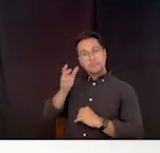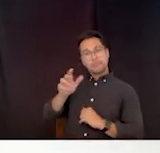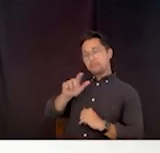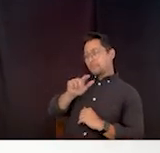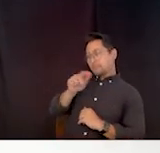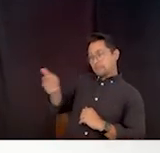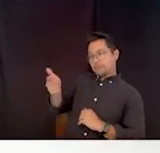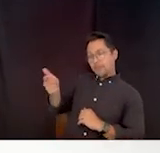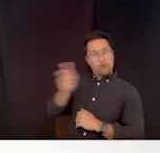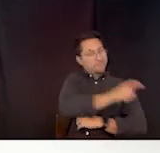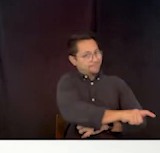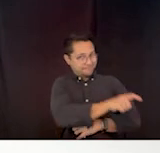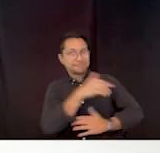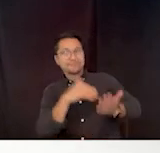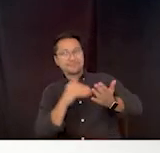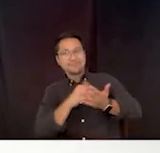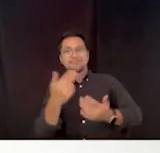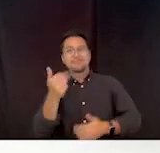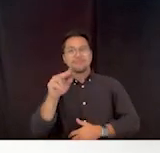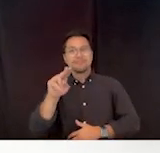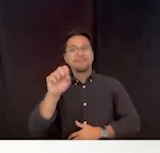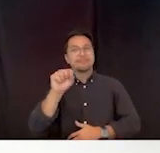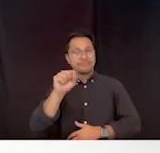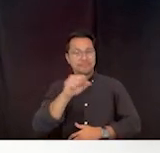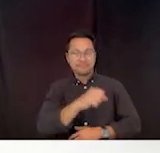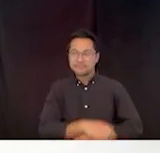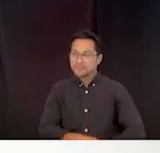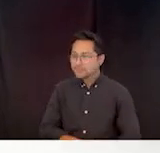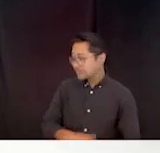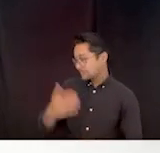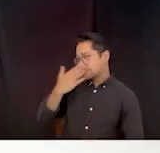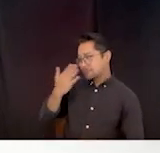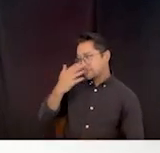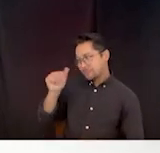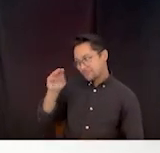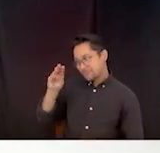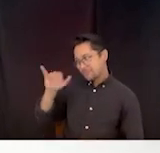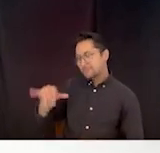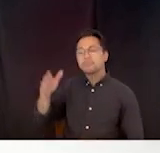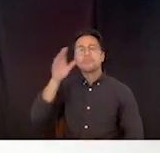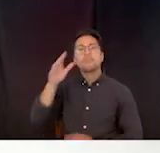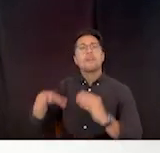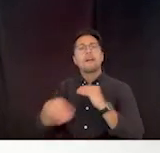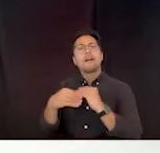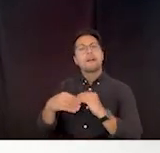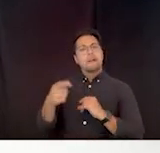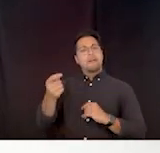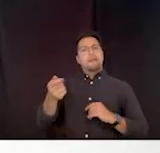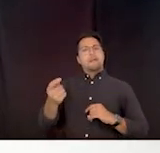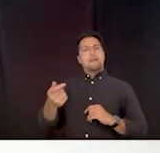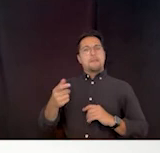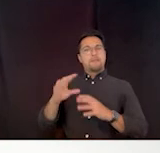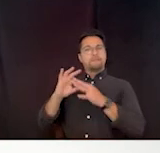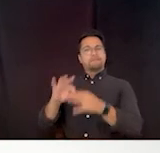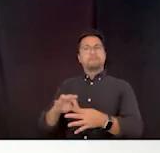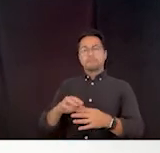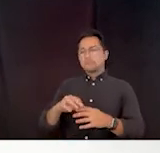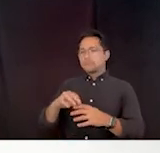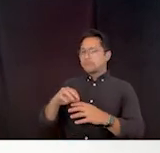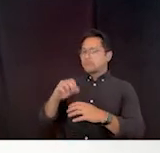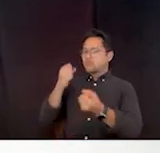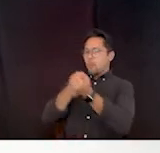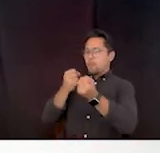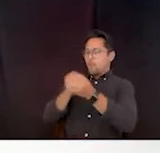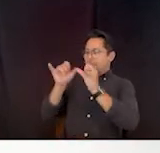to Dr. Hans to wrap things up. Thanks, Amy. I'm just going to add a little bit on that, building your kind of